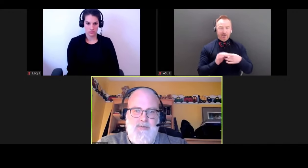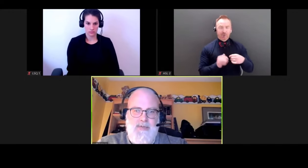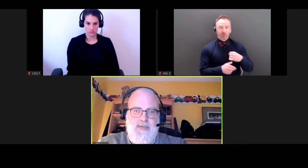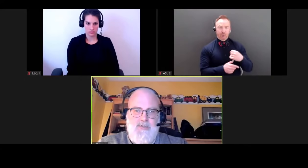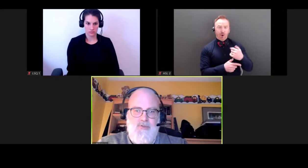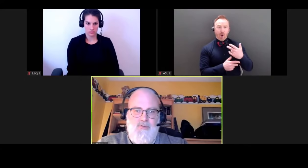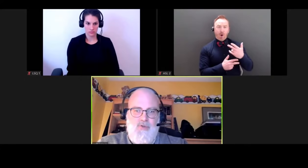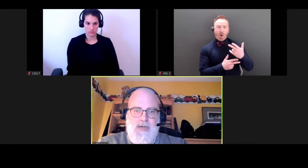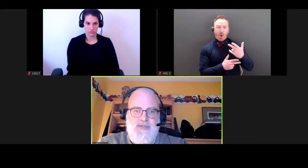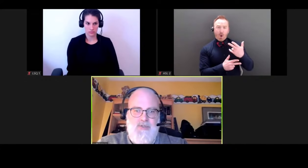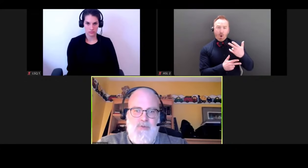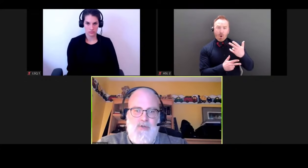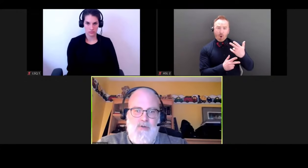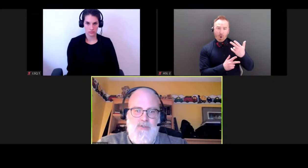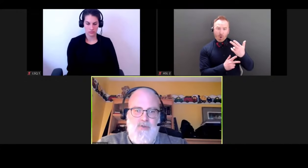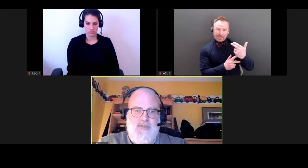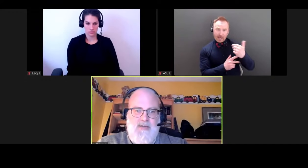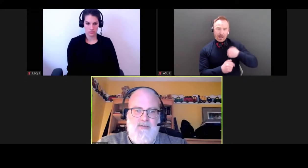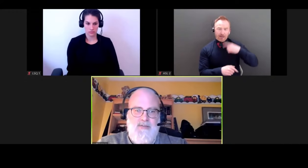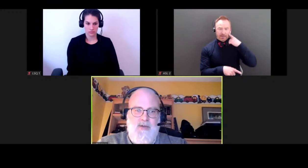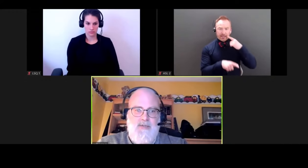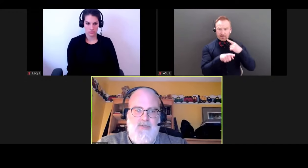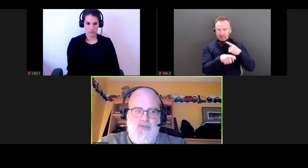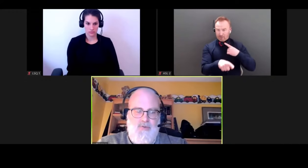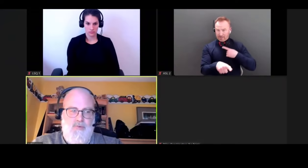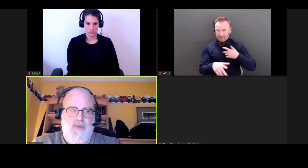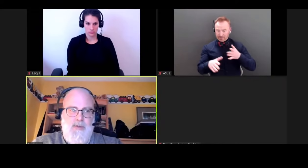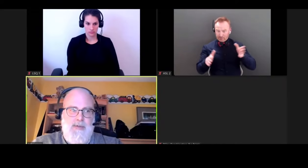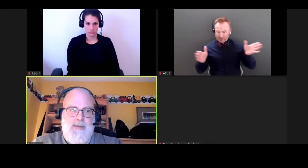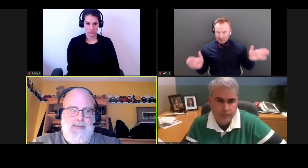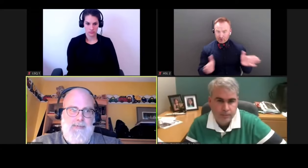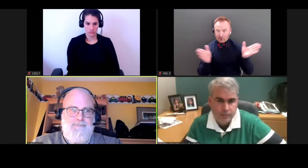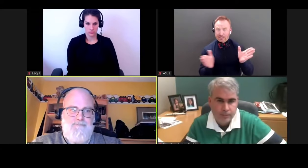done to try to encourage hotels not to